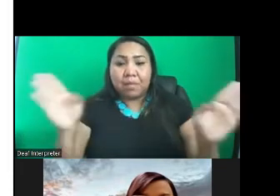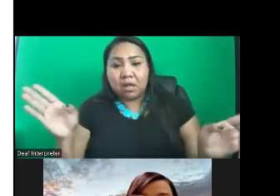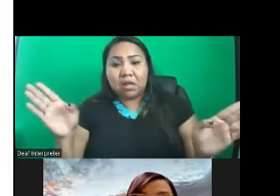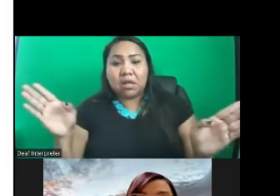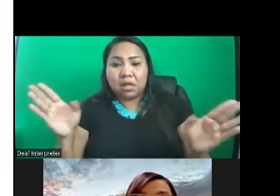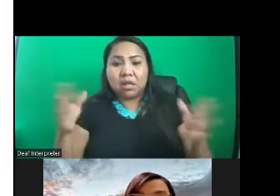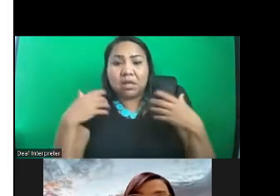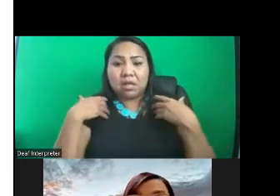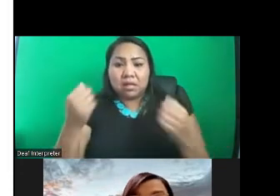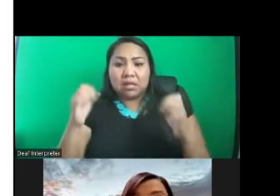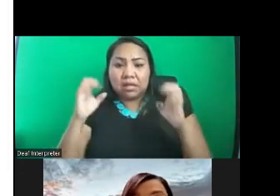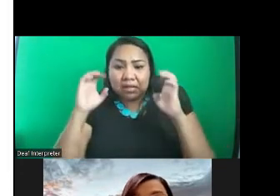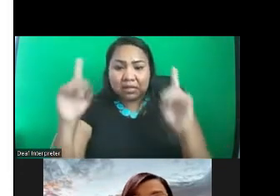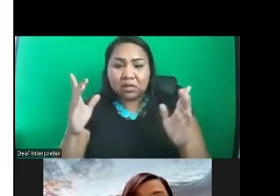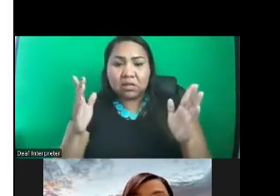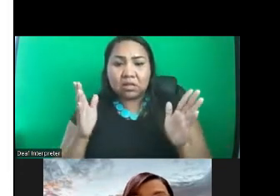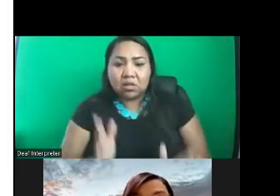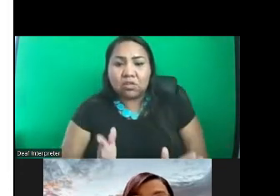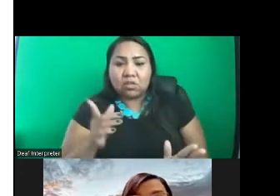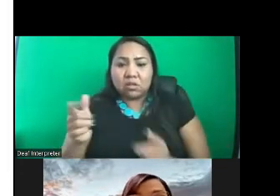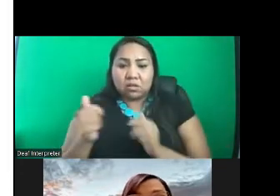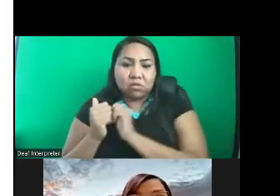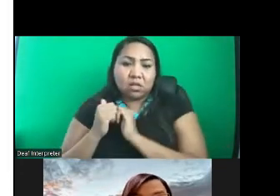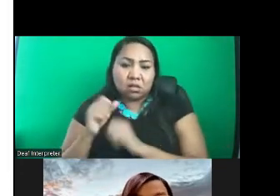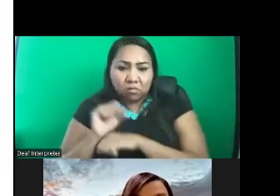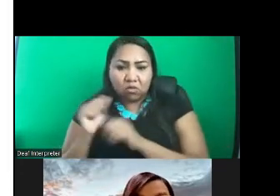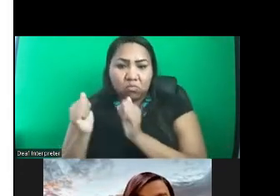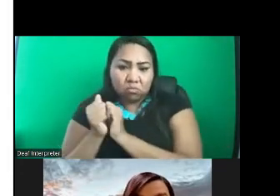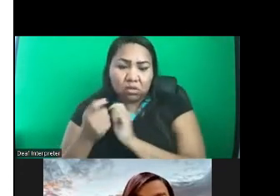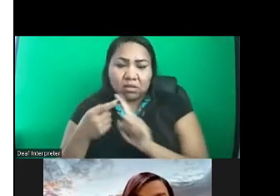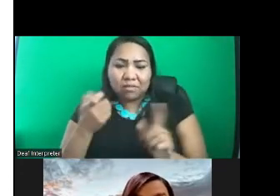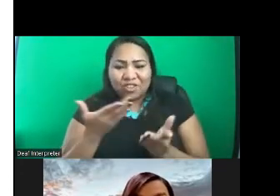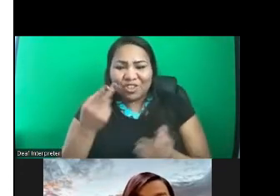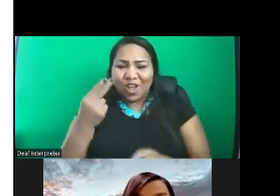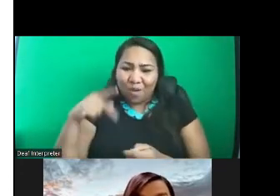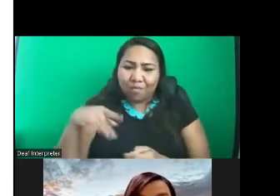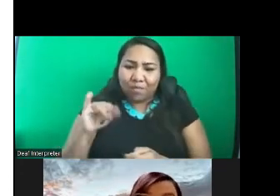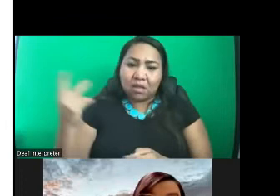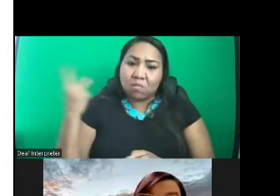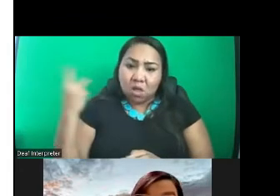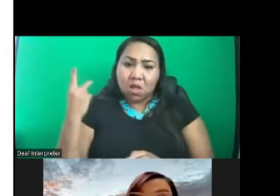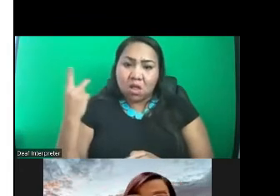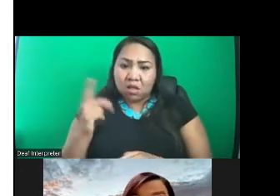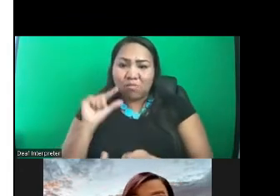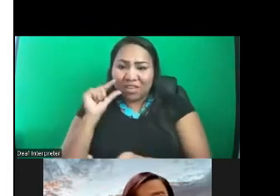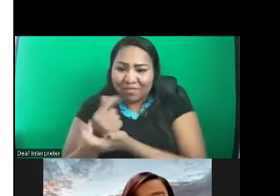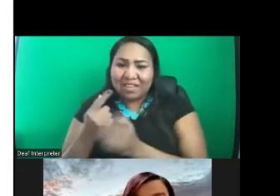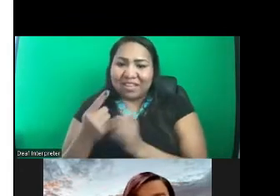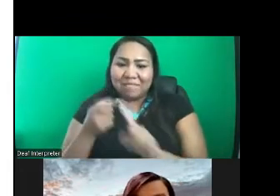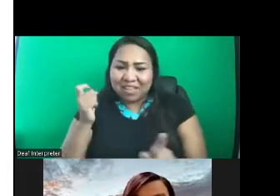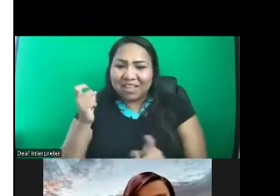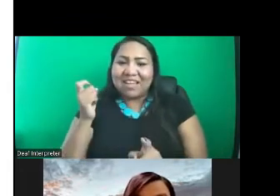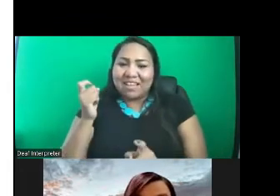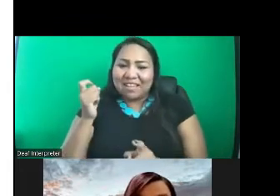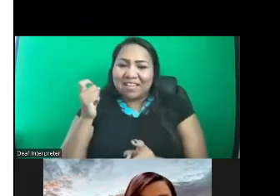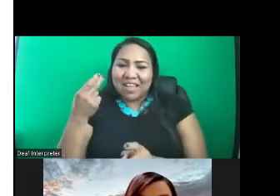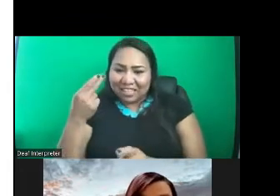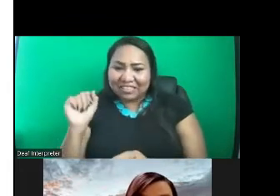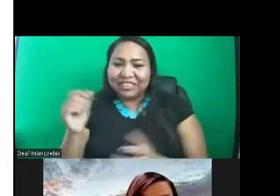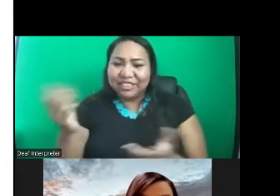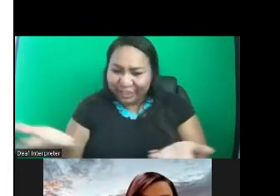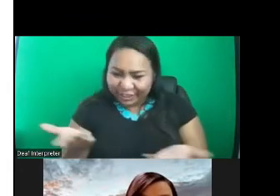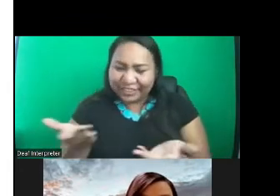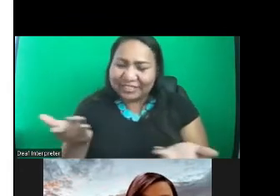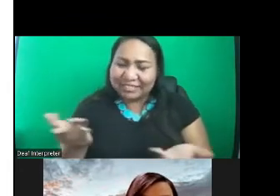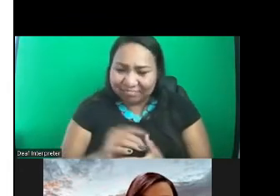program. We're both from Hopi. We both graduated from Hopi Junior Senior High School, which is the only Hopi Junior Senior High School that we